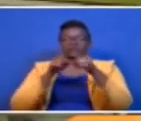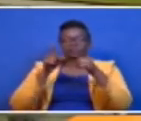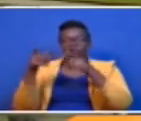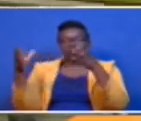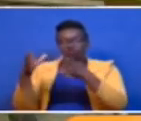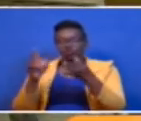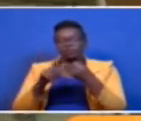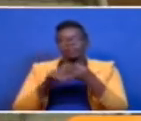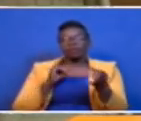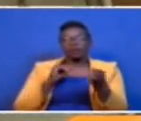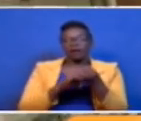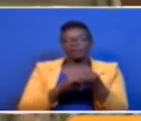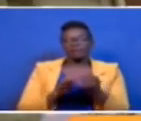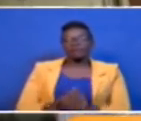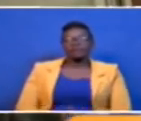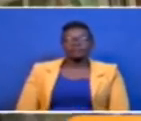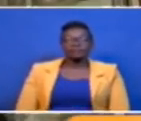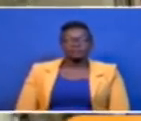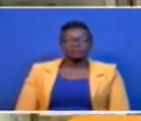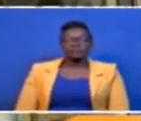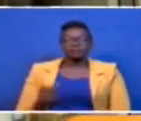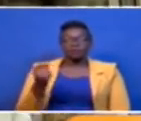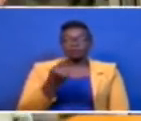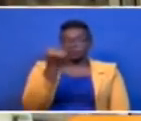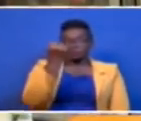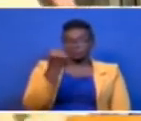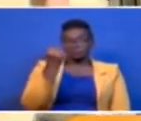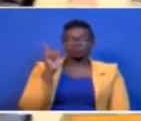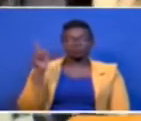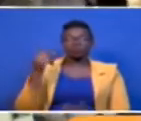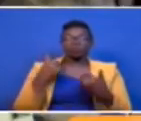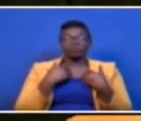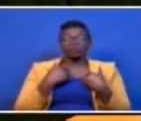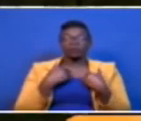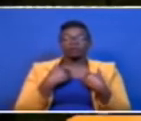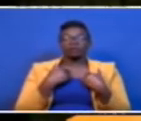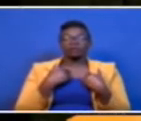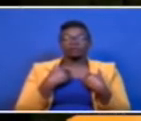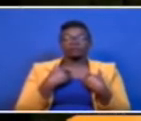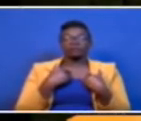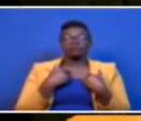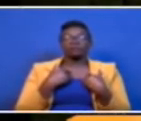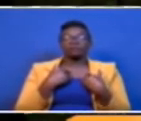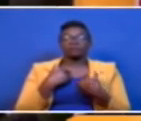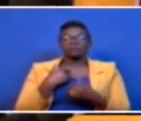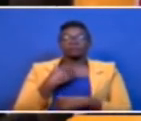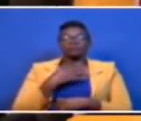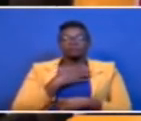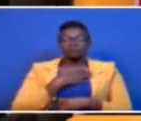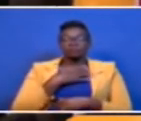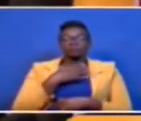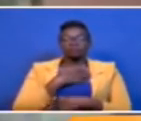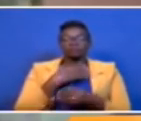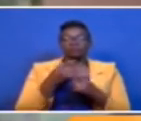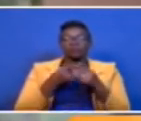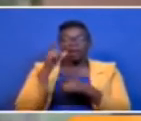spouse. In May, Collymore addressed an investor briefing from London where he was undergoing